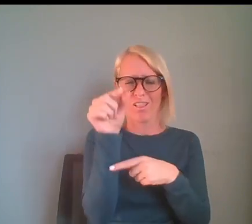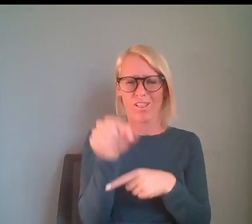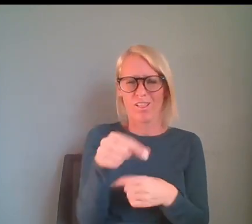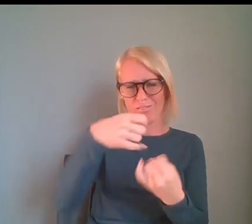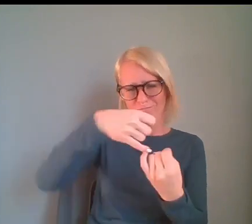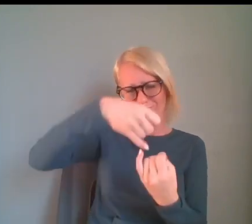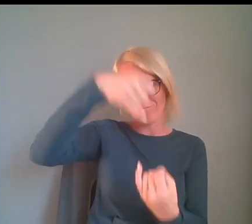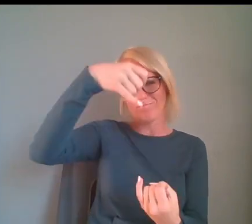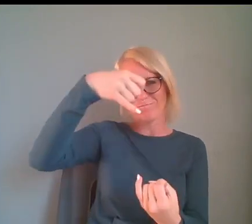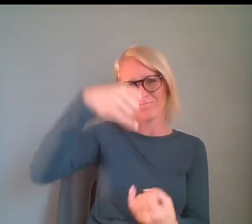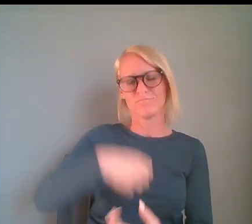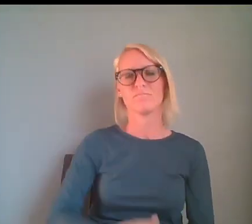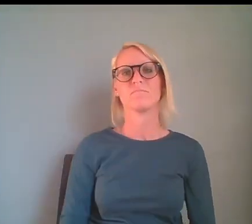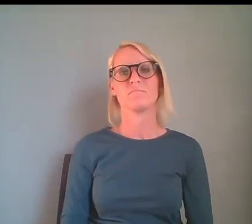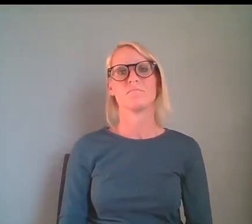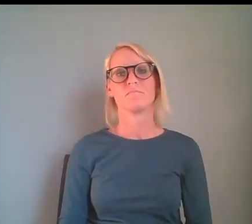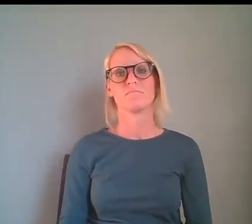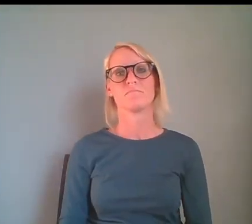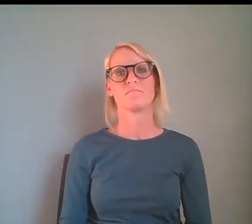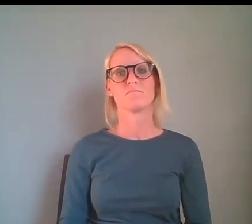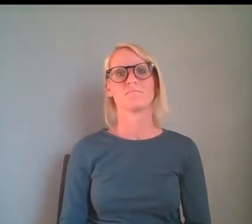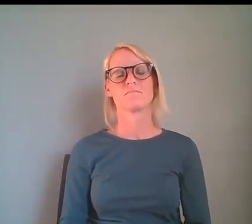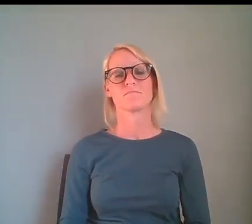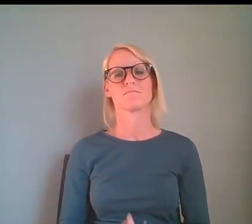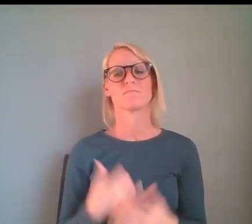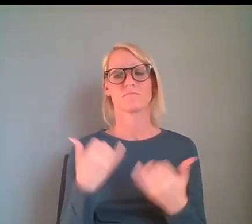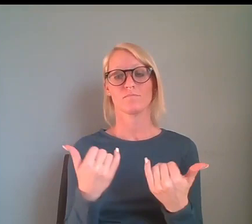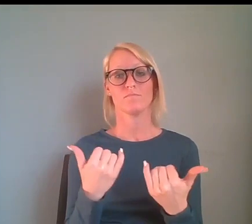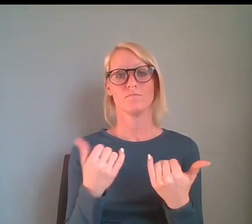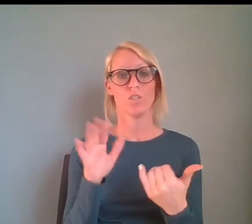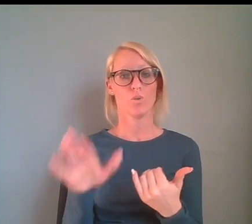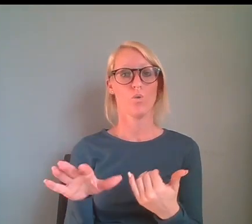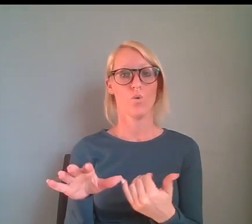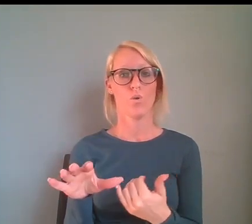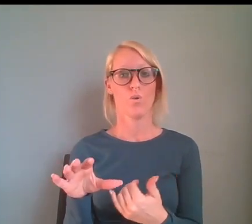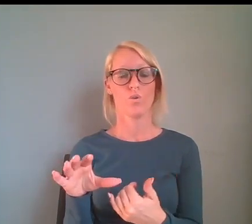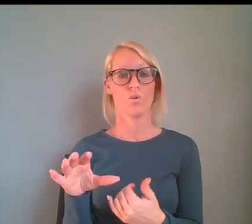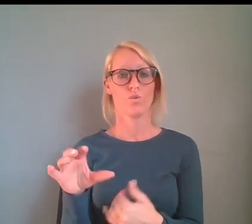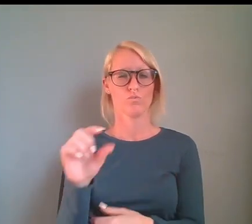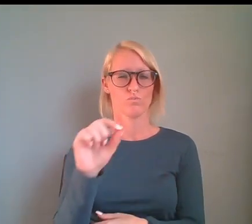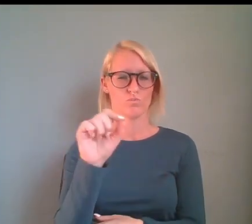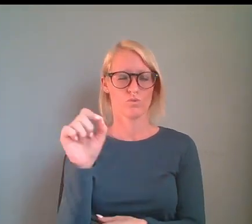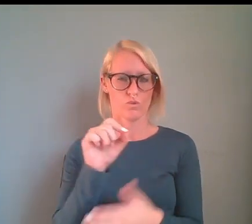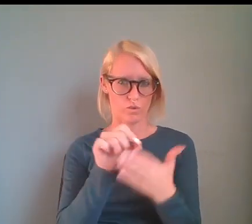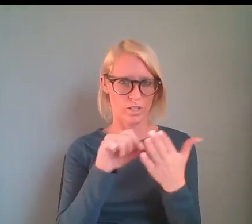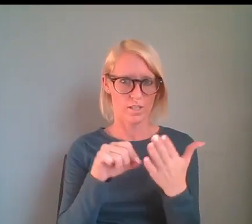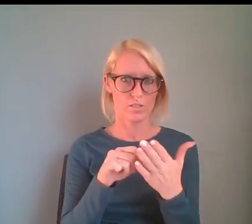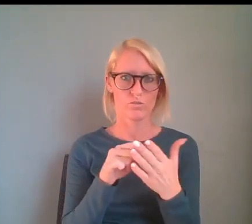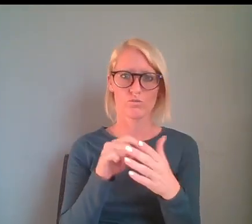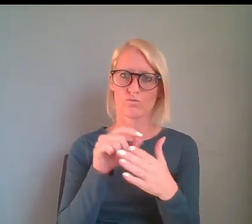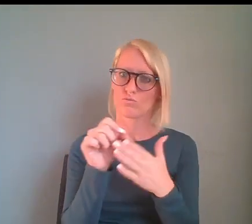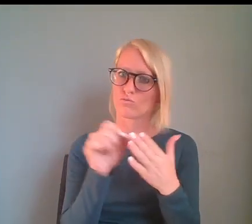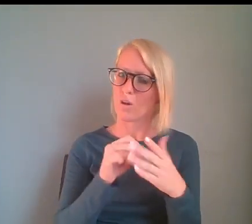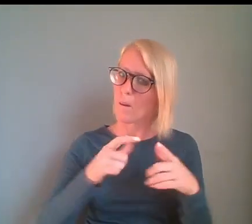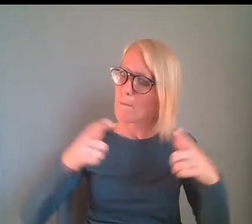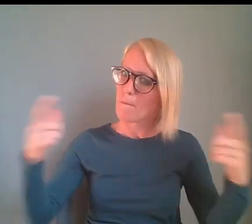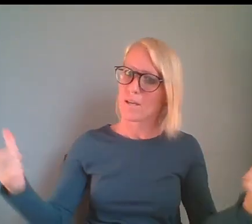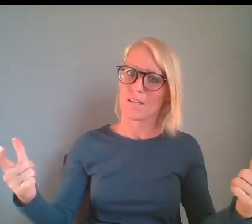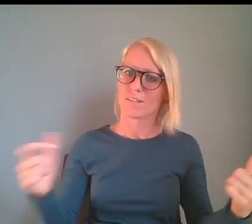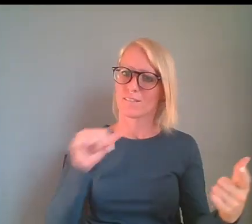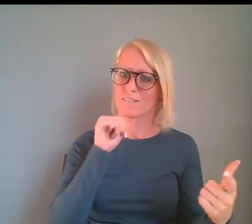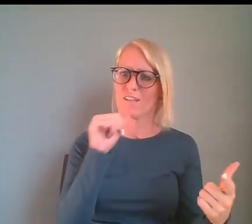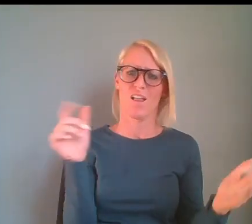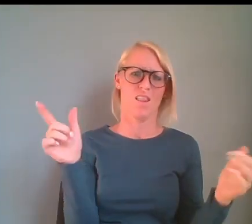So I want you to take out your crayon, and I want you to draw big. Like, don't make your face just a